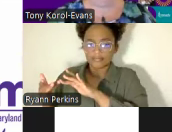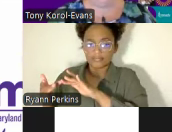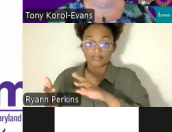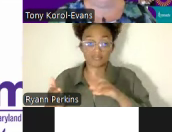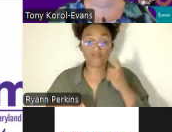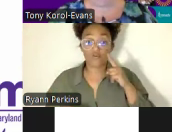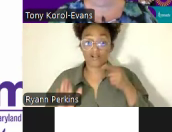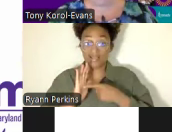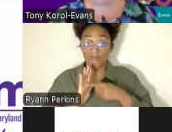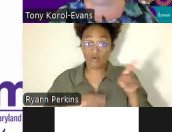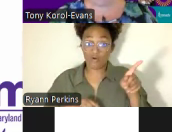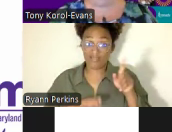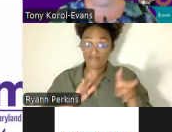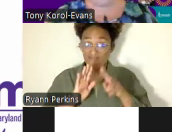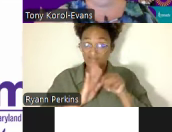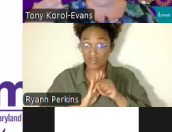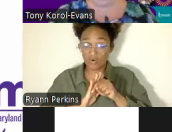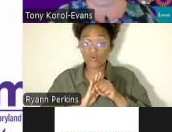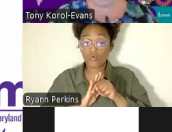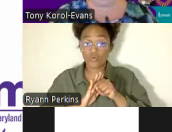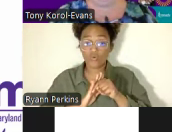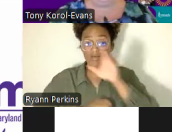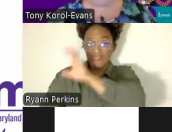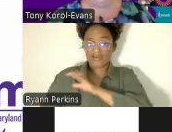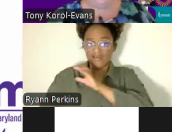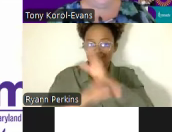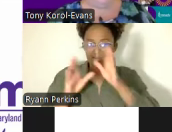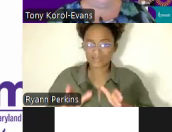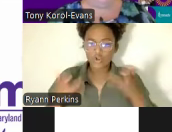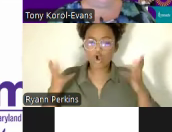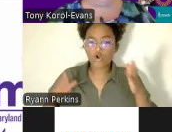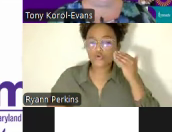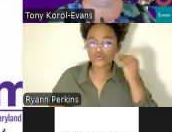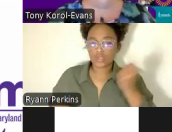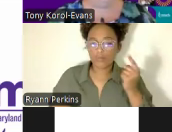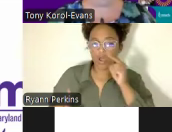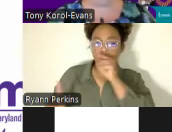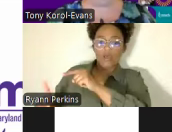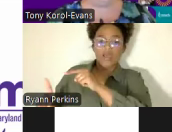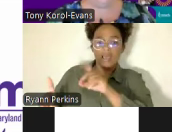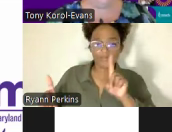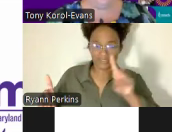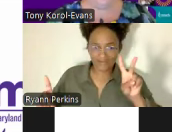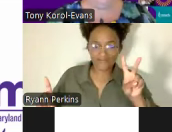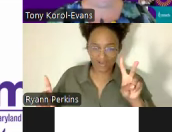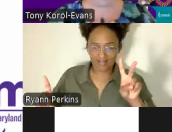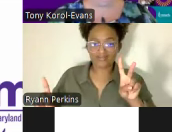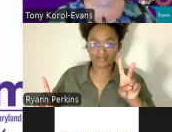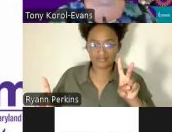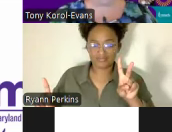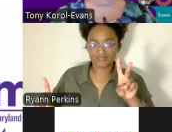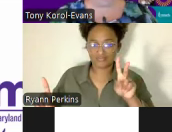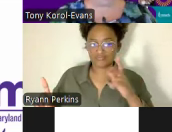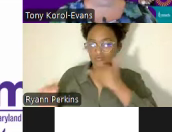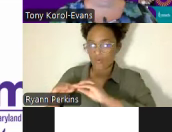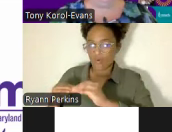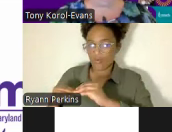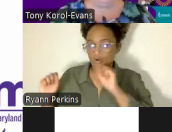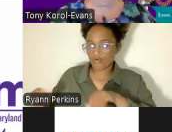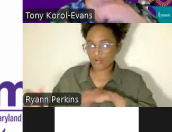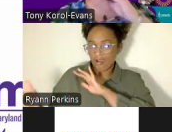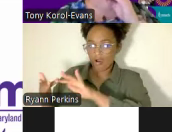center, right? So if she's the person who she knows who she's going to call, So the elements of